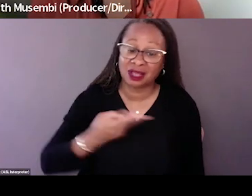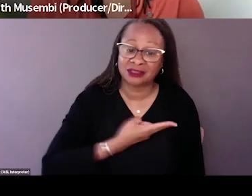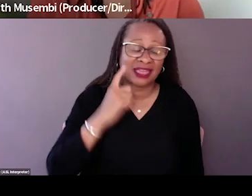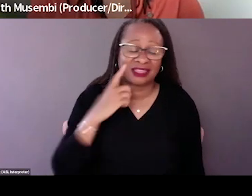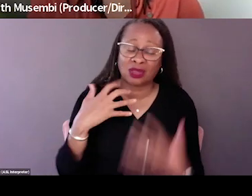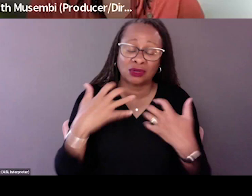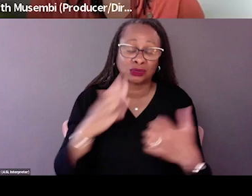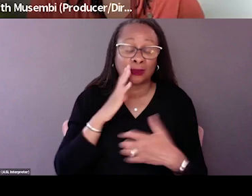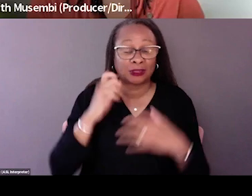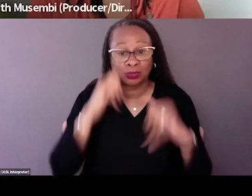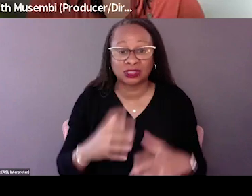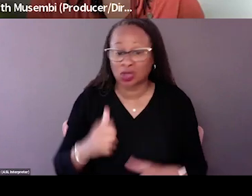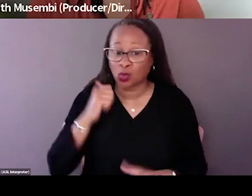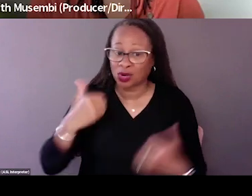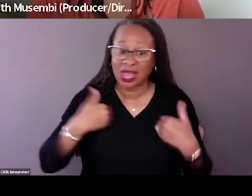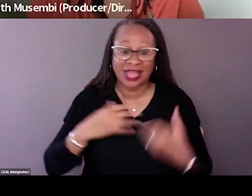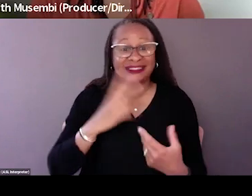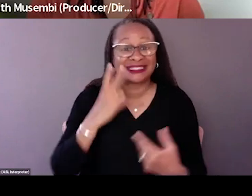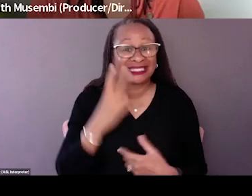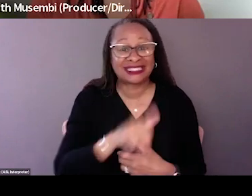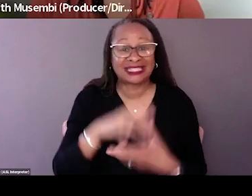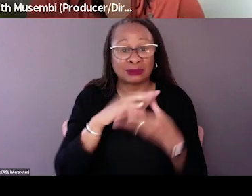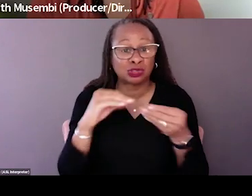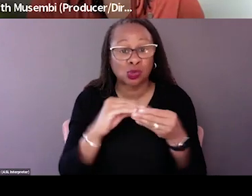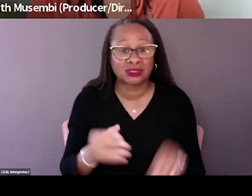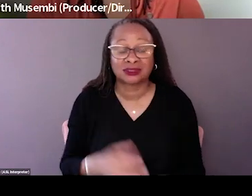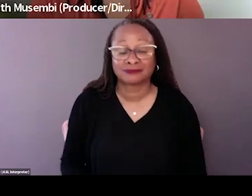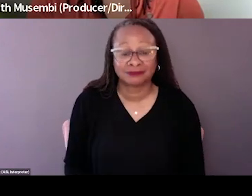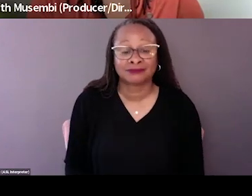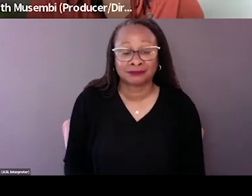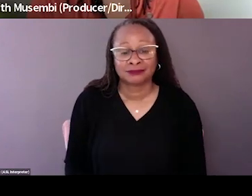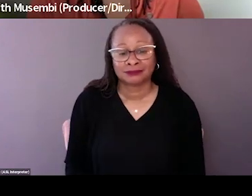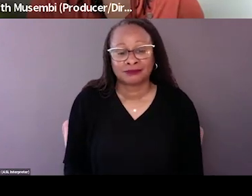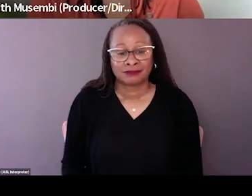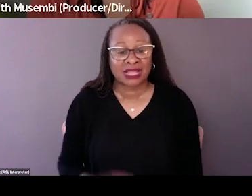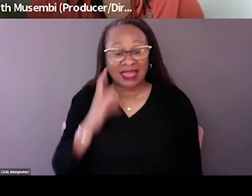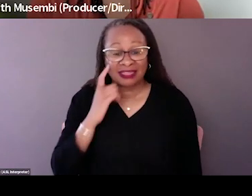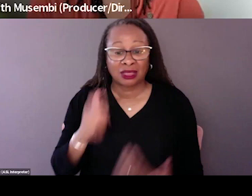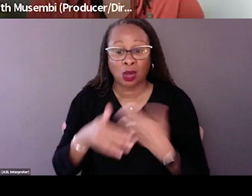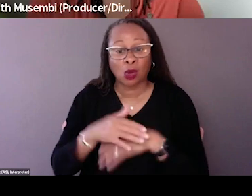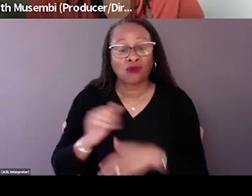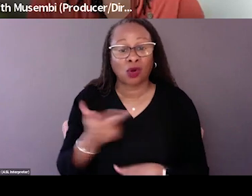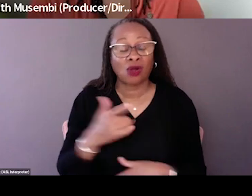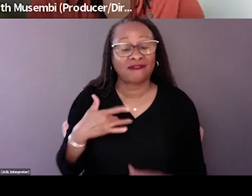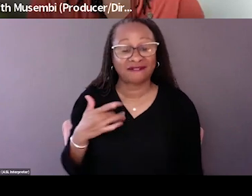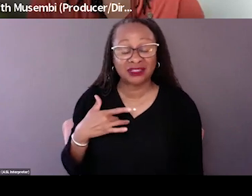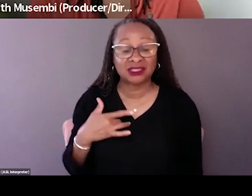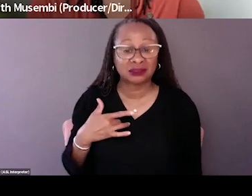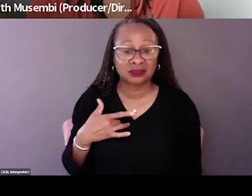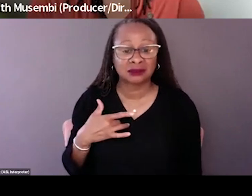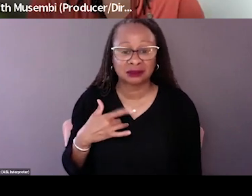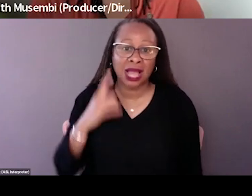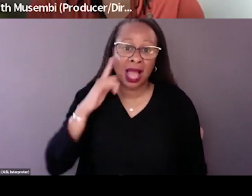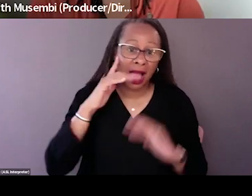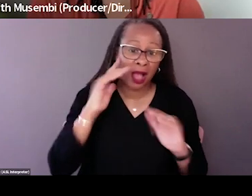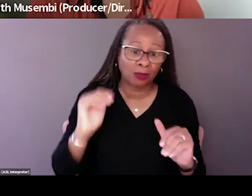surprised. They won't have seen these stories before. And I think the overall feeling will, I hope, be that